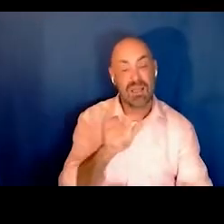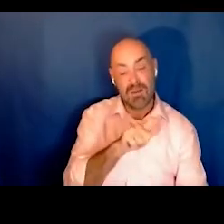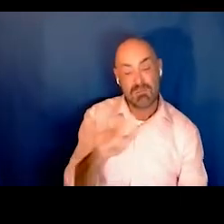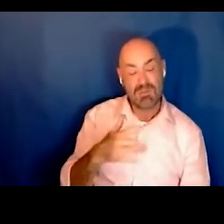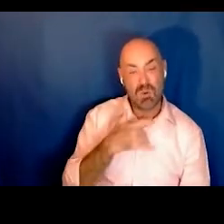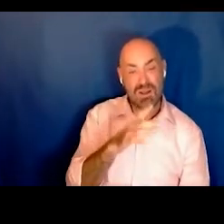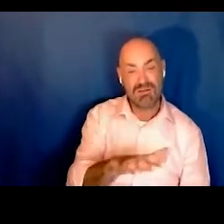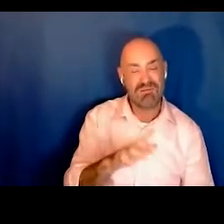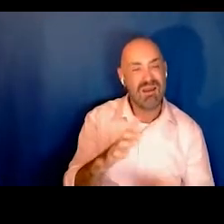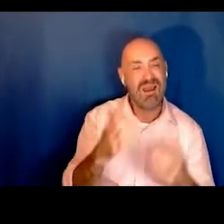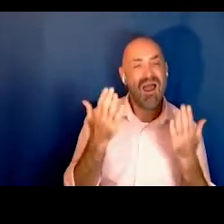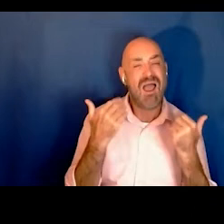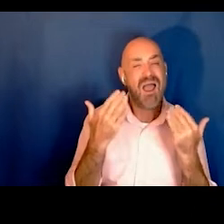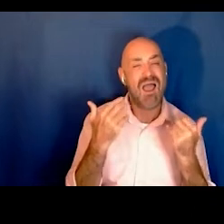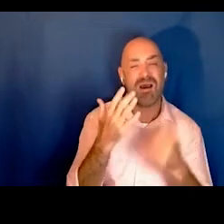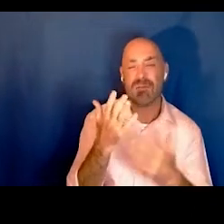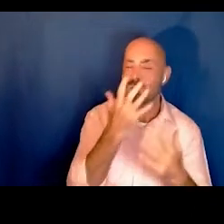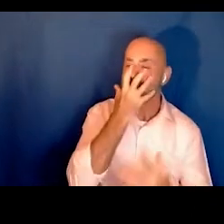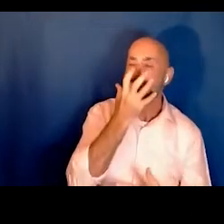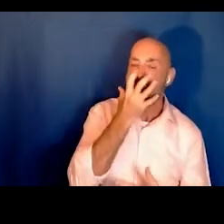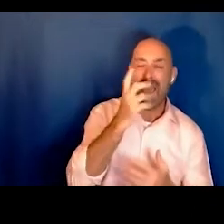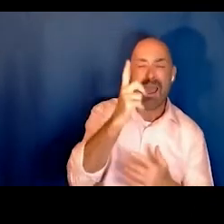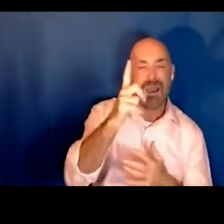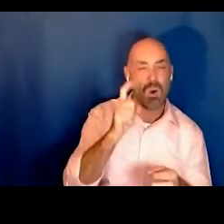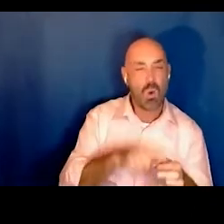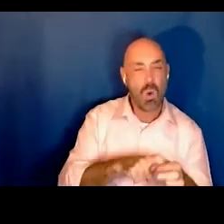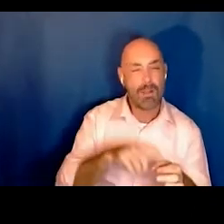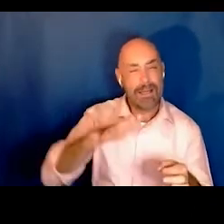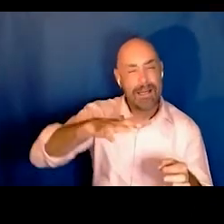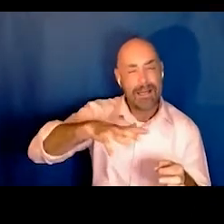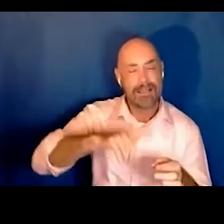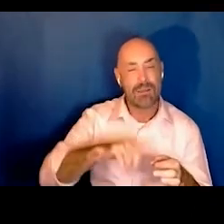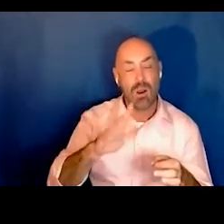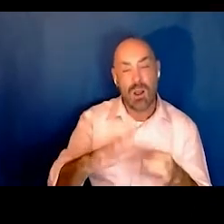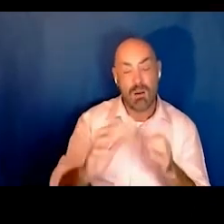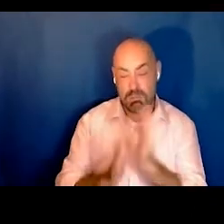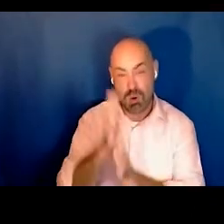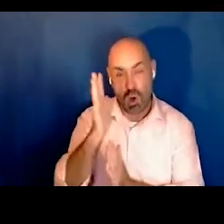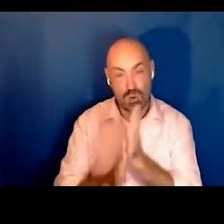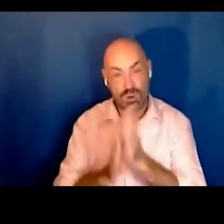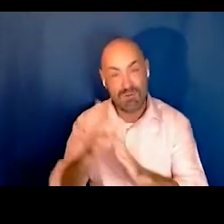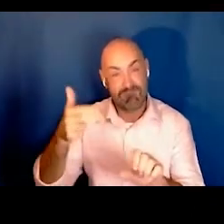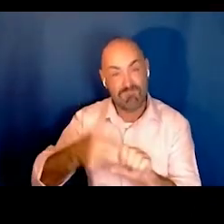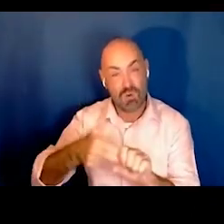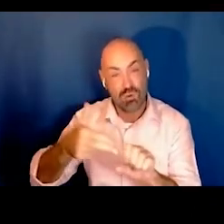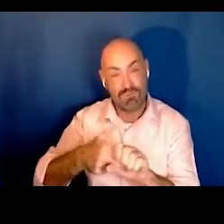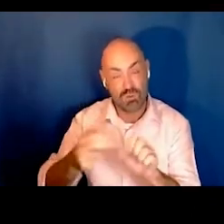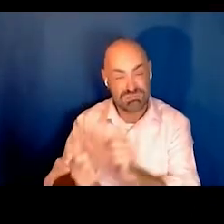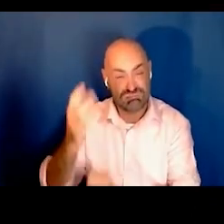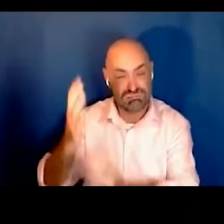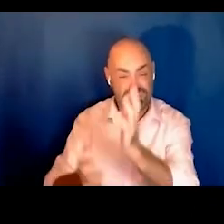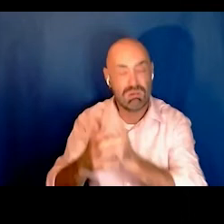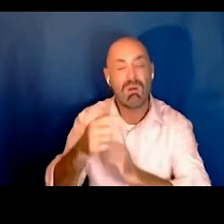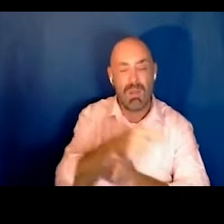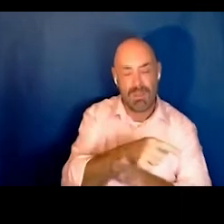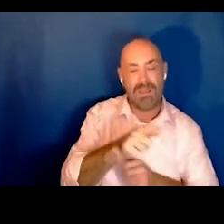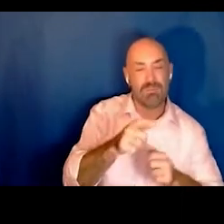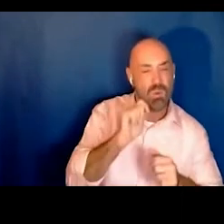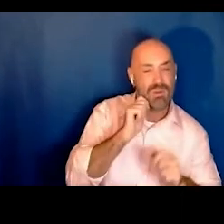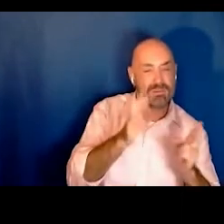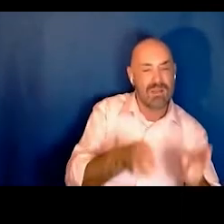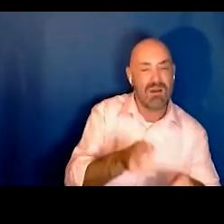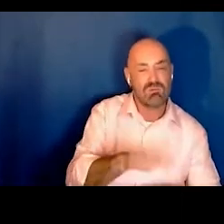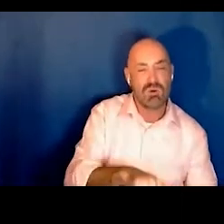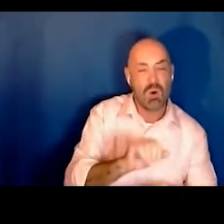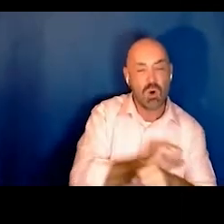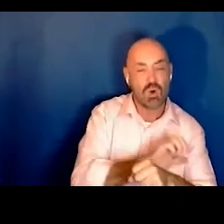air quality, for example, which fundamentally comes from burning fossil fuels, are more likely to die from COVID-19. They're